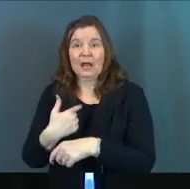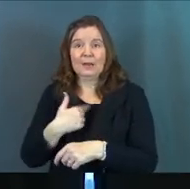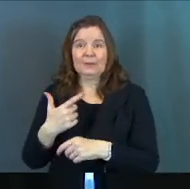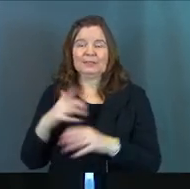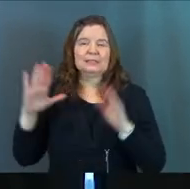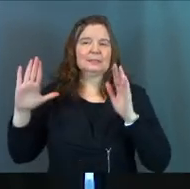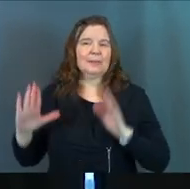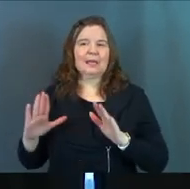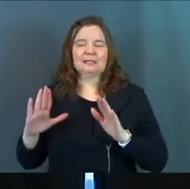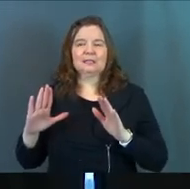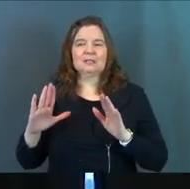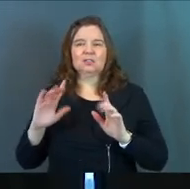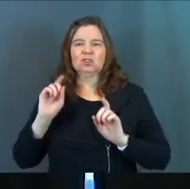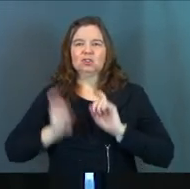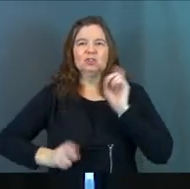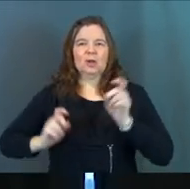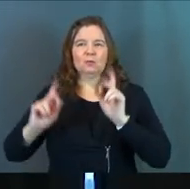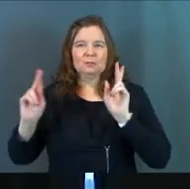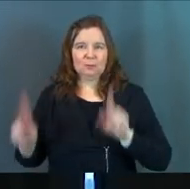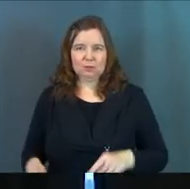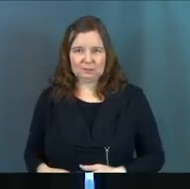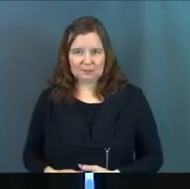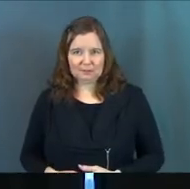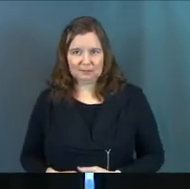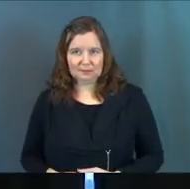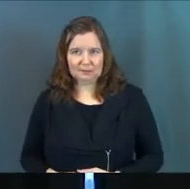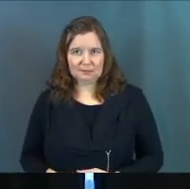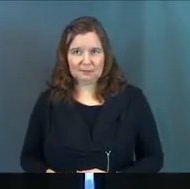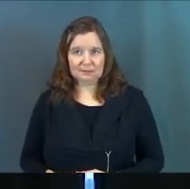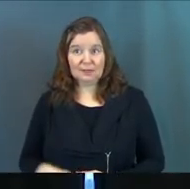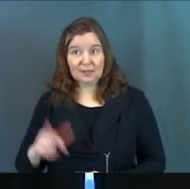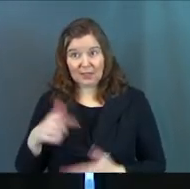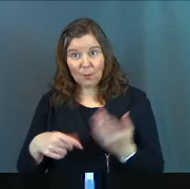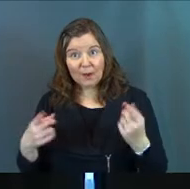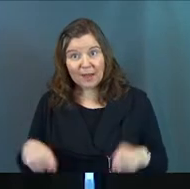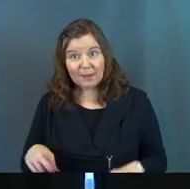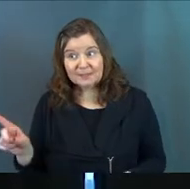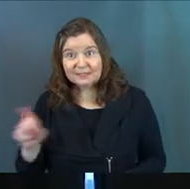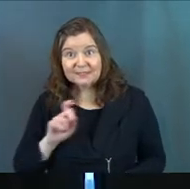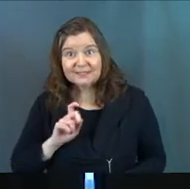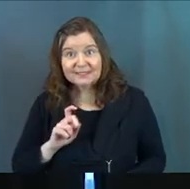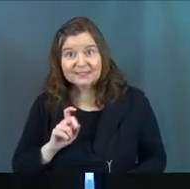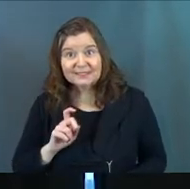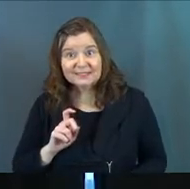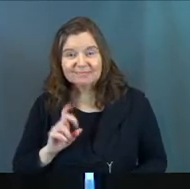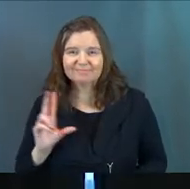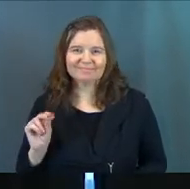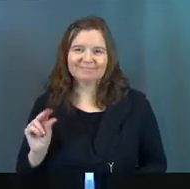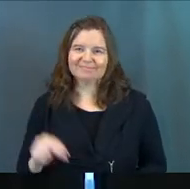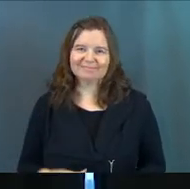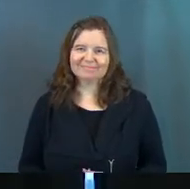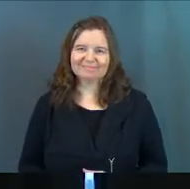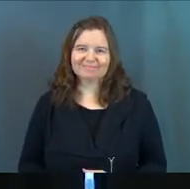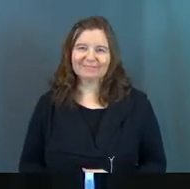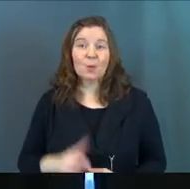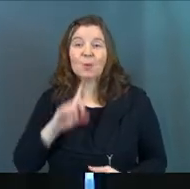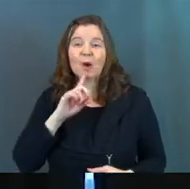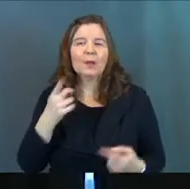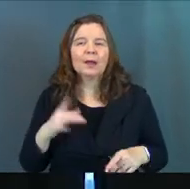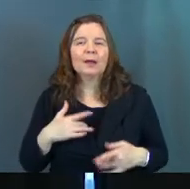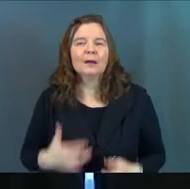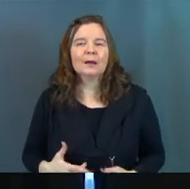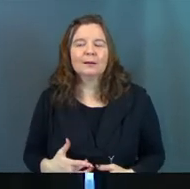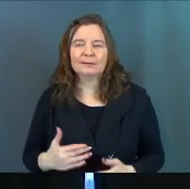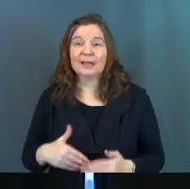to be this amazingly generous person. Is that what happens? No. No. What really